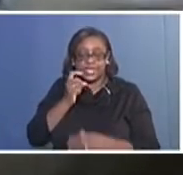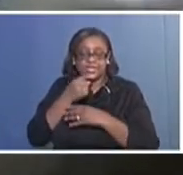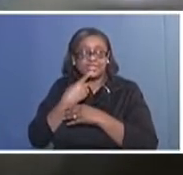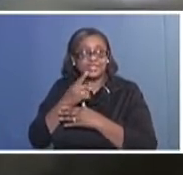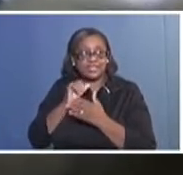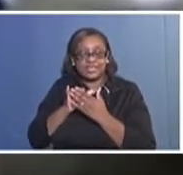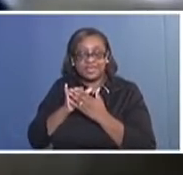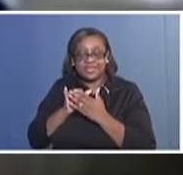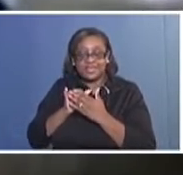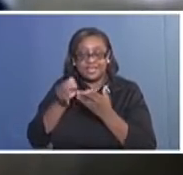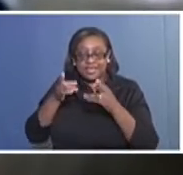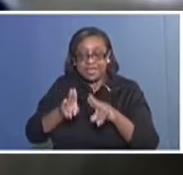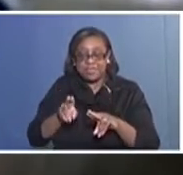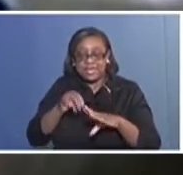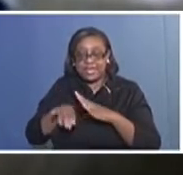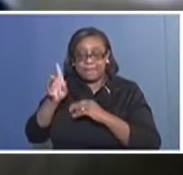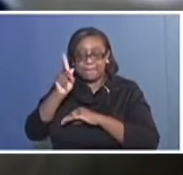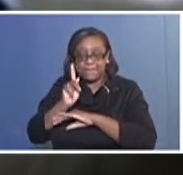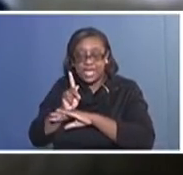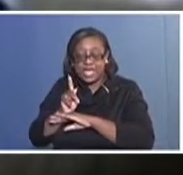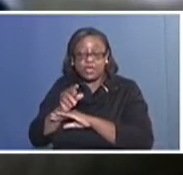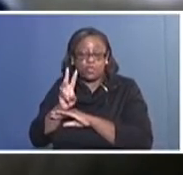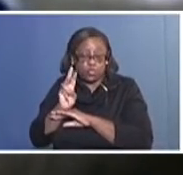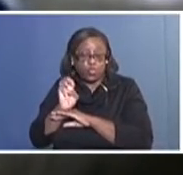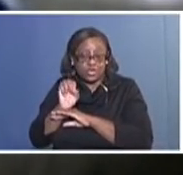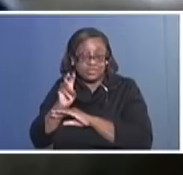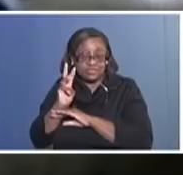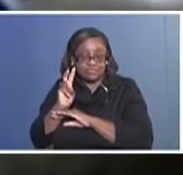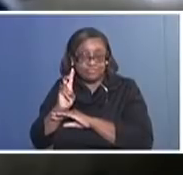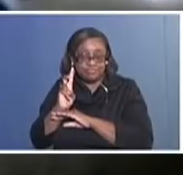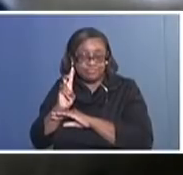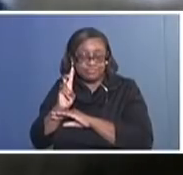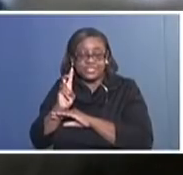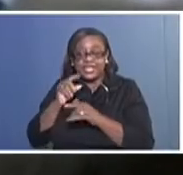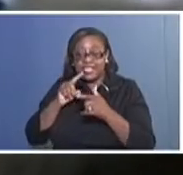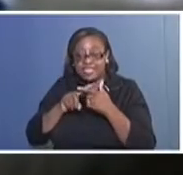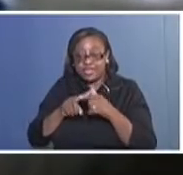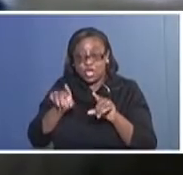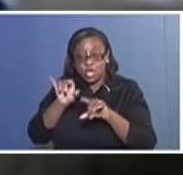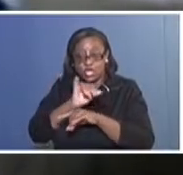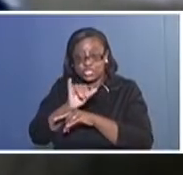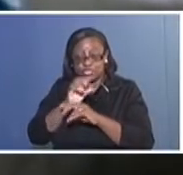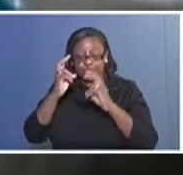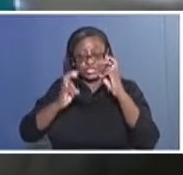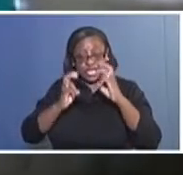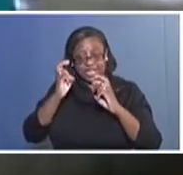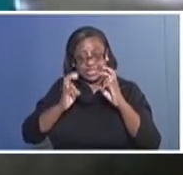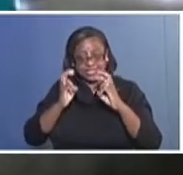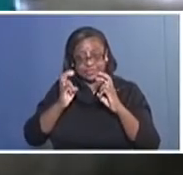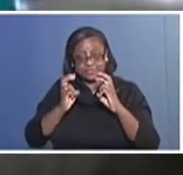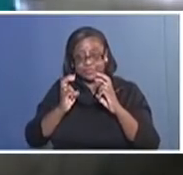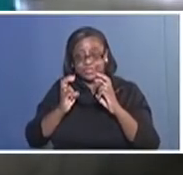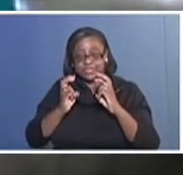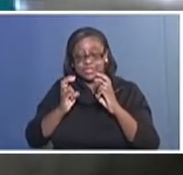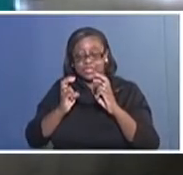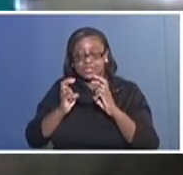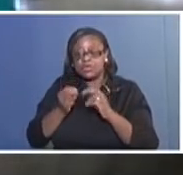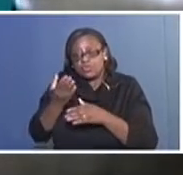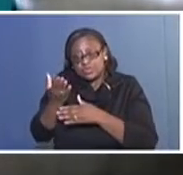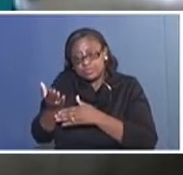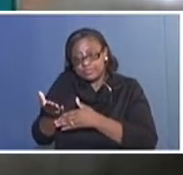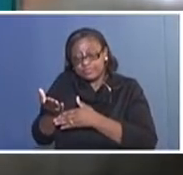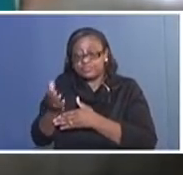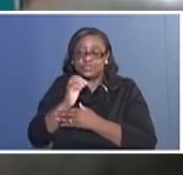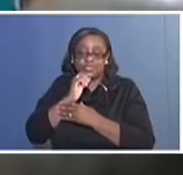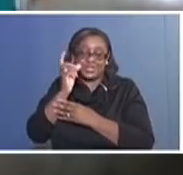within Pinewood Gardens, their subdivision plan. We are also challenged by the fact that whatever was on the plans did